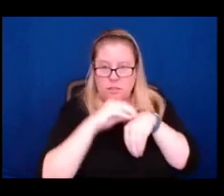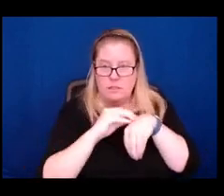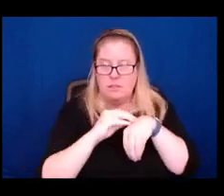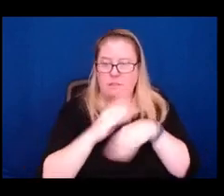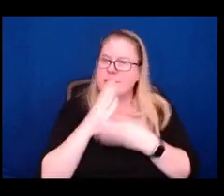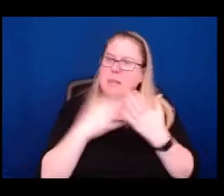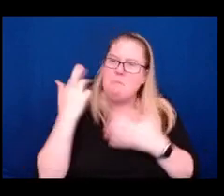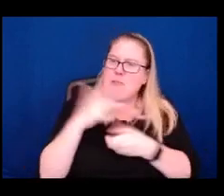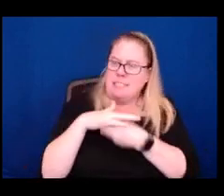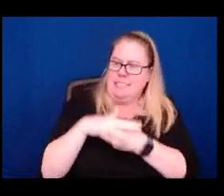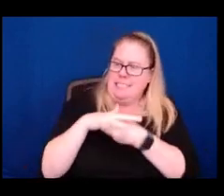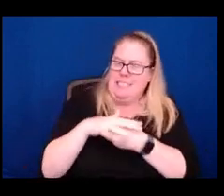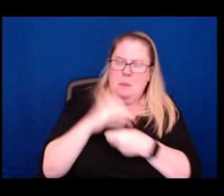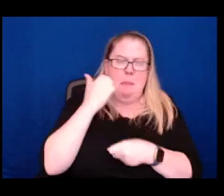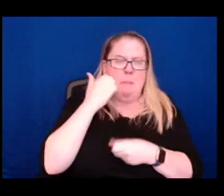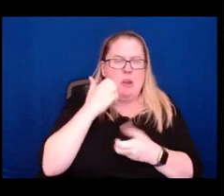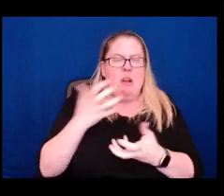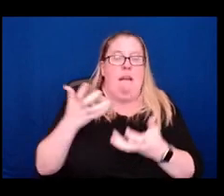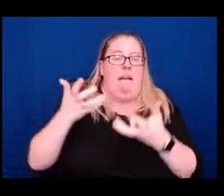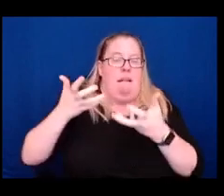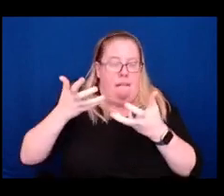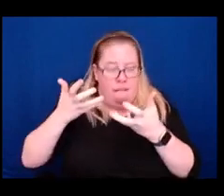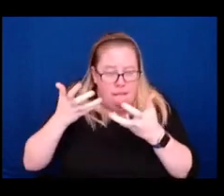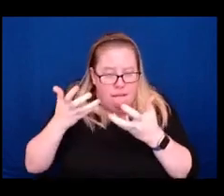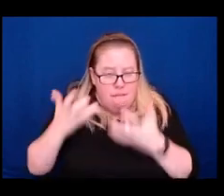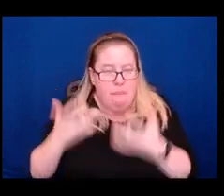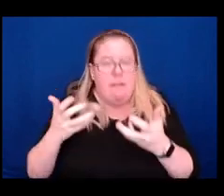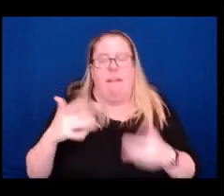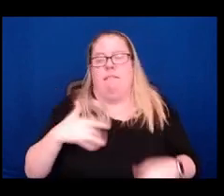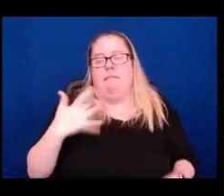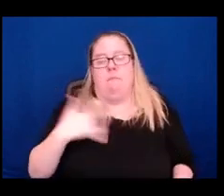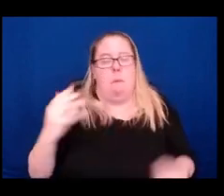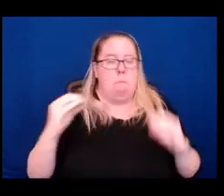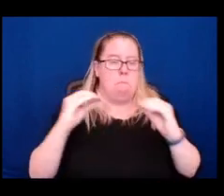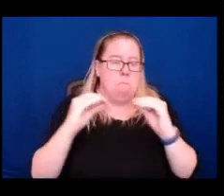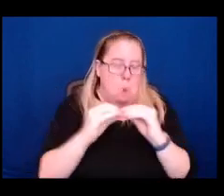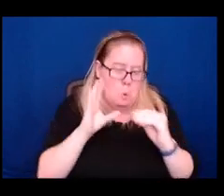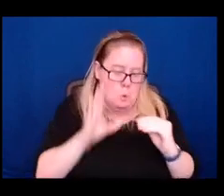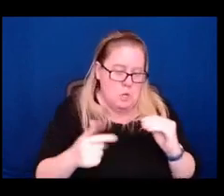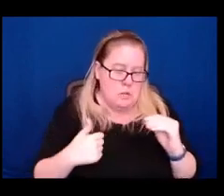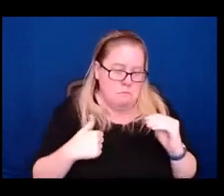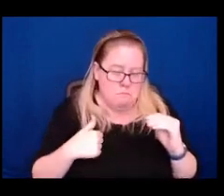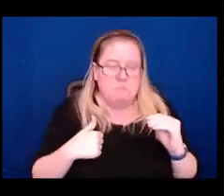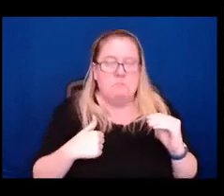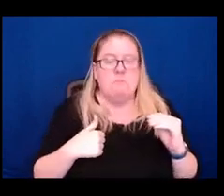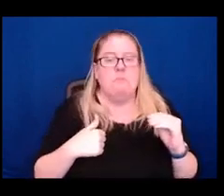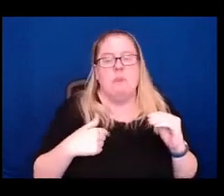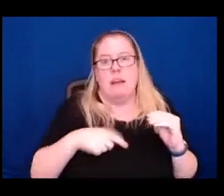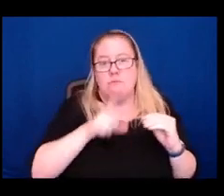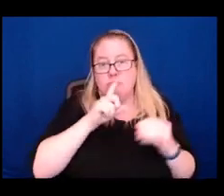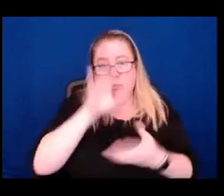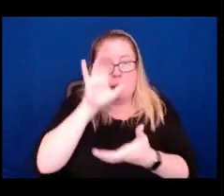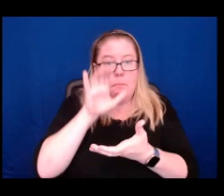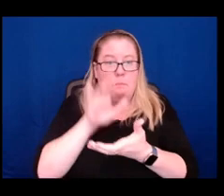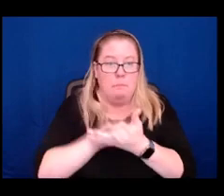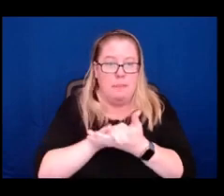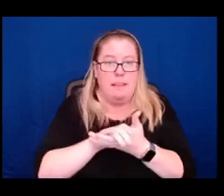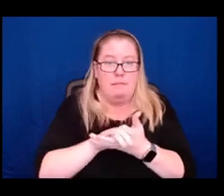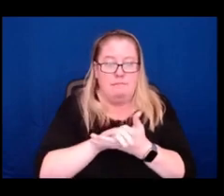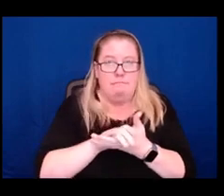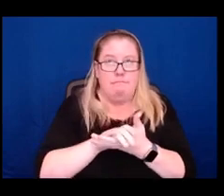when I was stressed out, my period would be heavier. I would feel the symptoms more. So for me, I truly believe